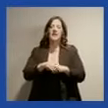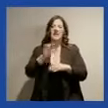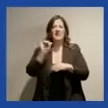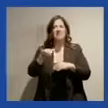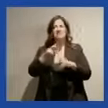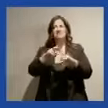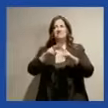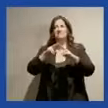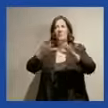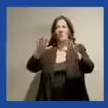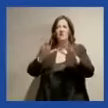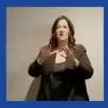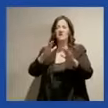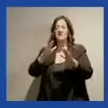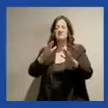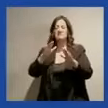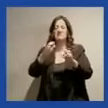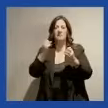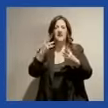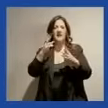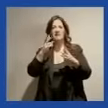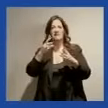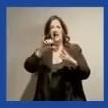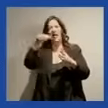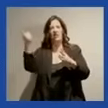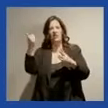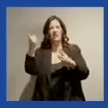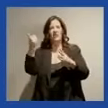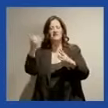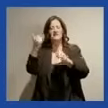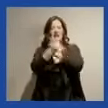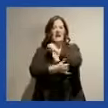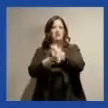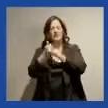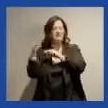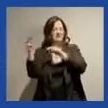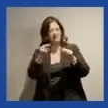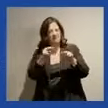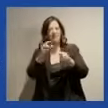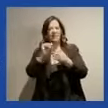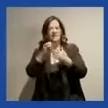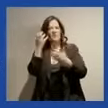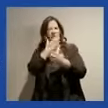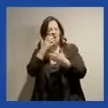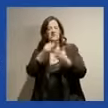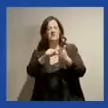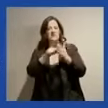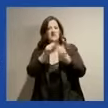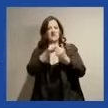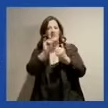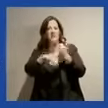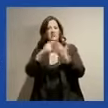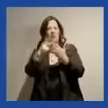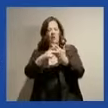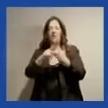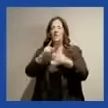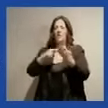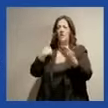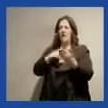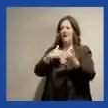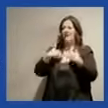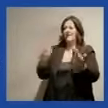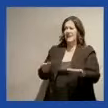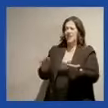programs around the world, not just across the country. As it relates to other shifts, you'll see some creativity here. Let me